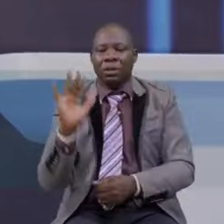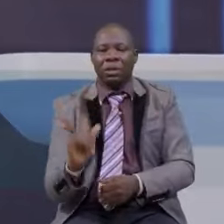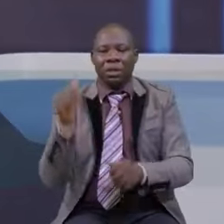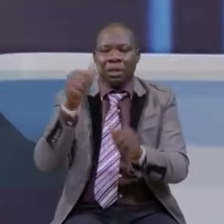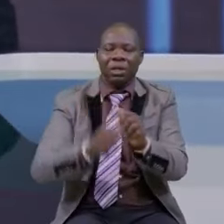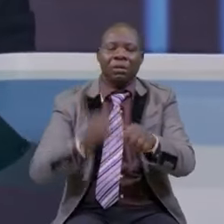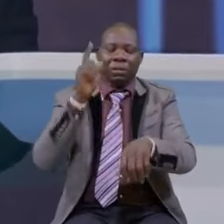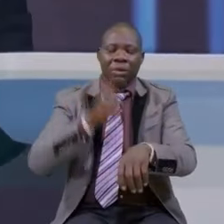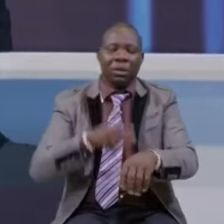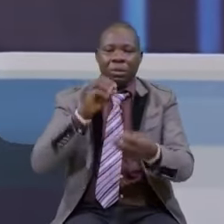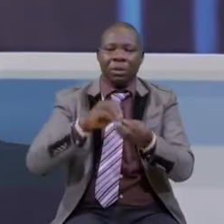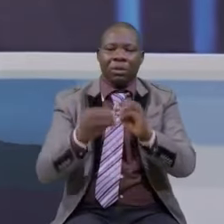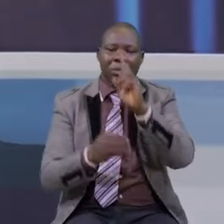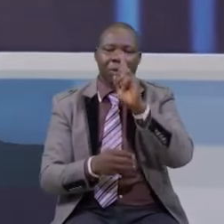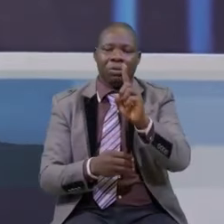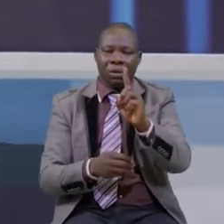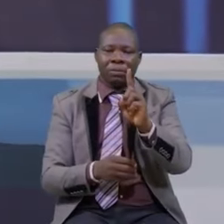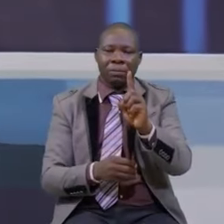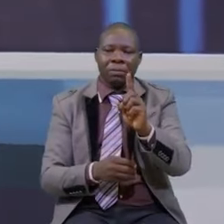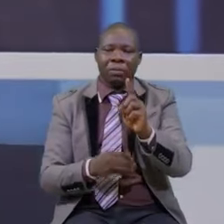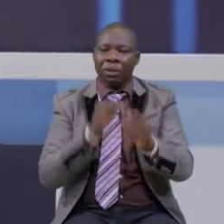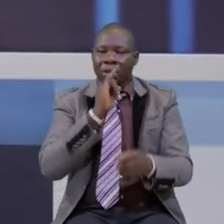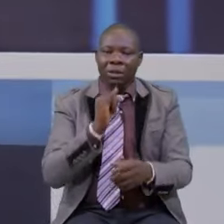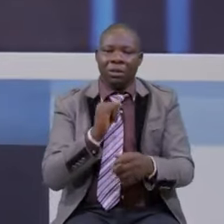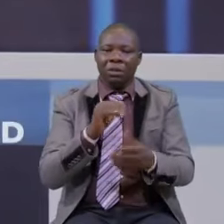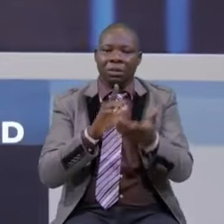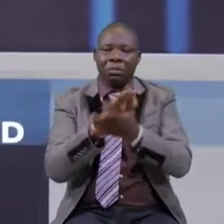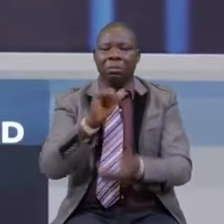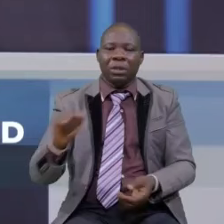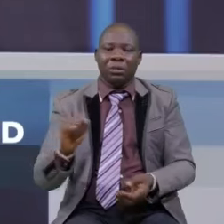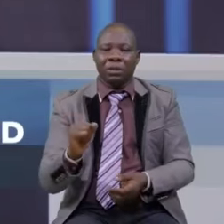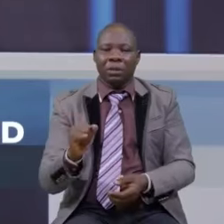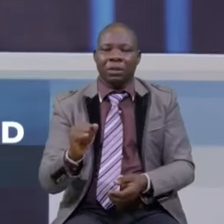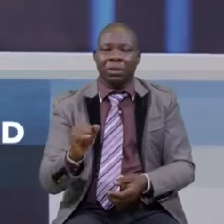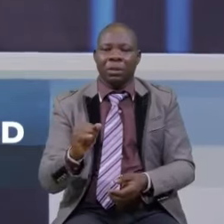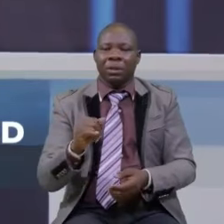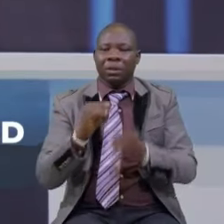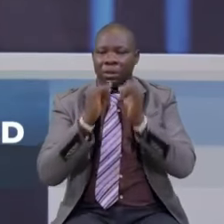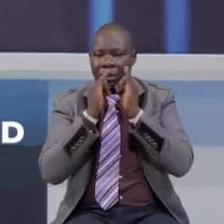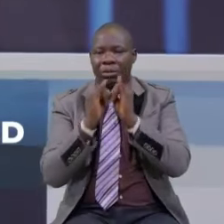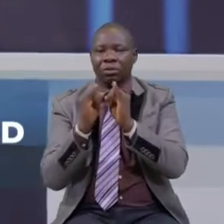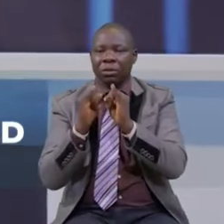at number one. Number one is believing instructive